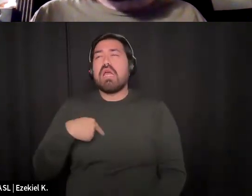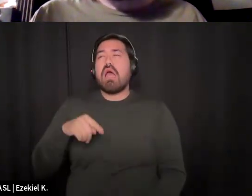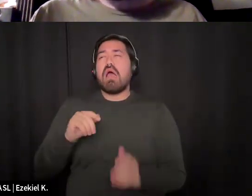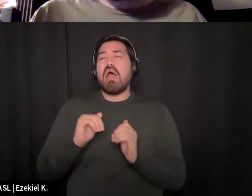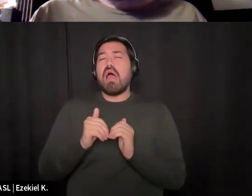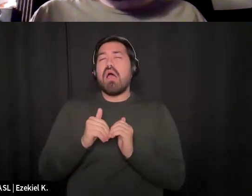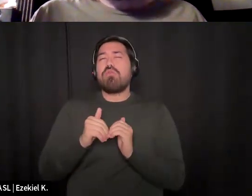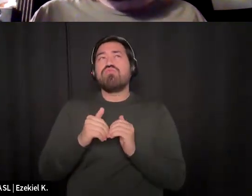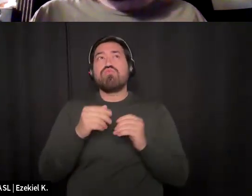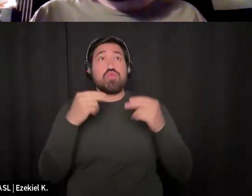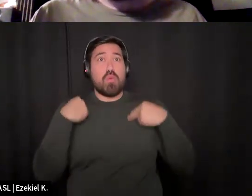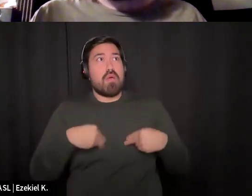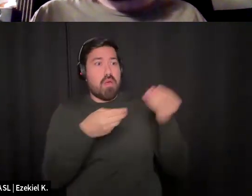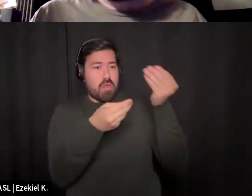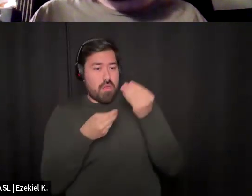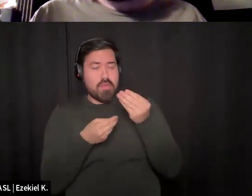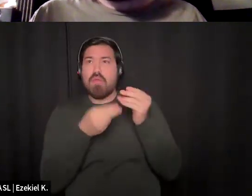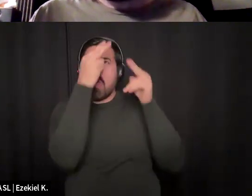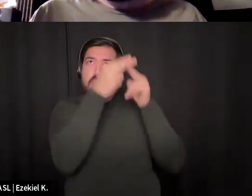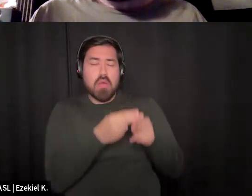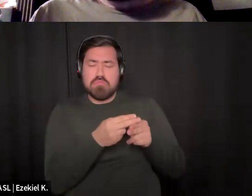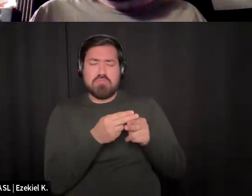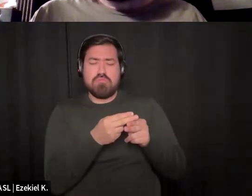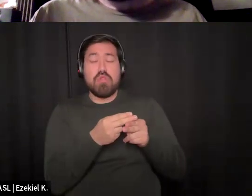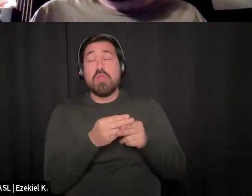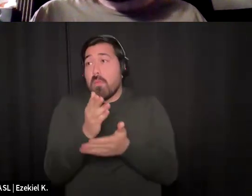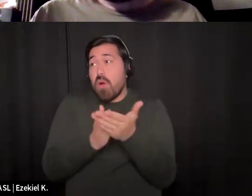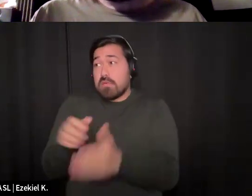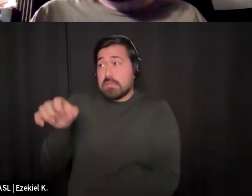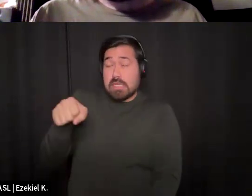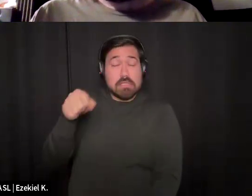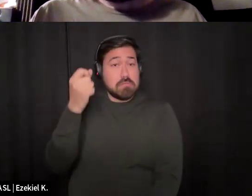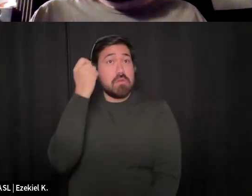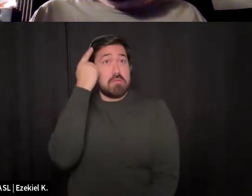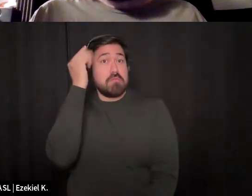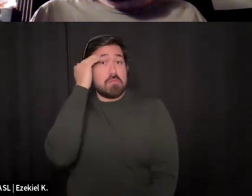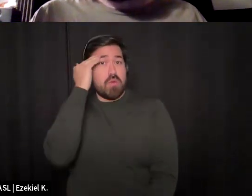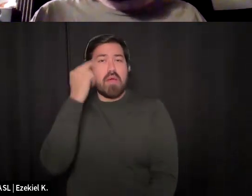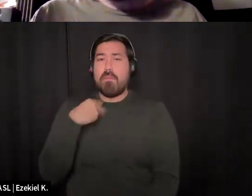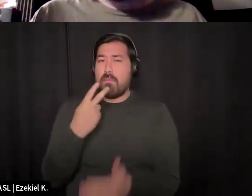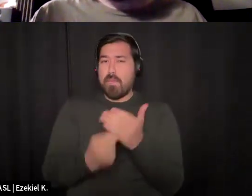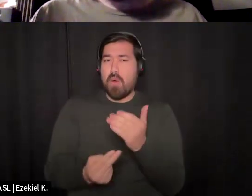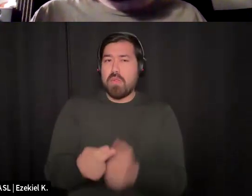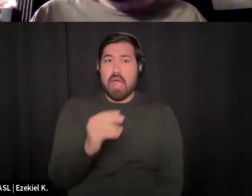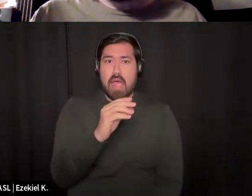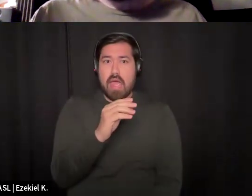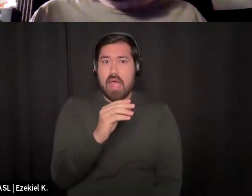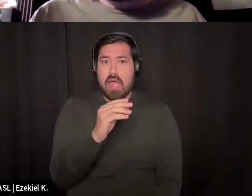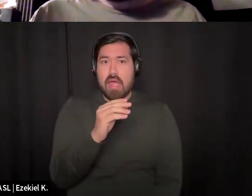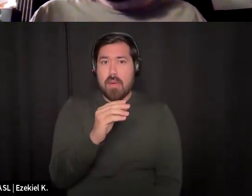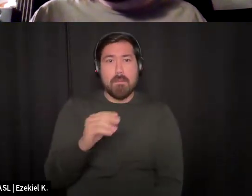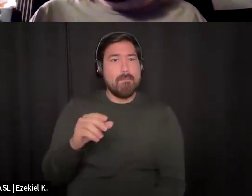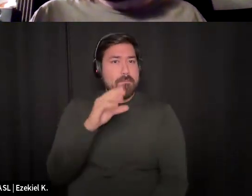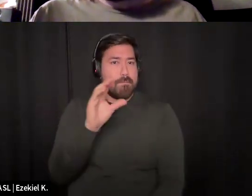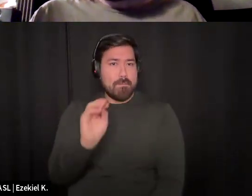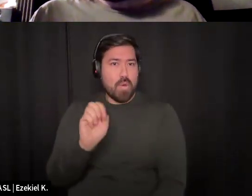it. Like it, it, that can be a part of it. And believe me, I am a both and person. I literally have both and